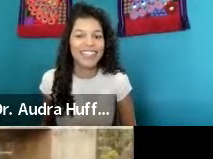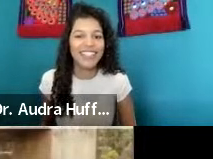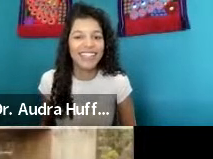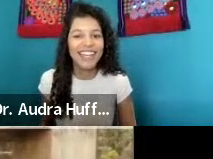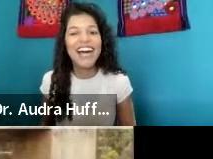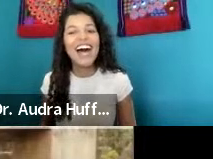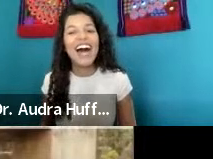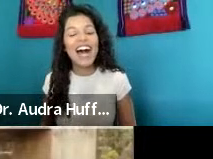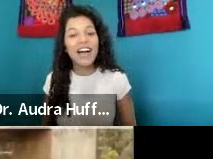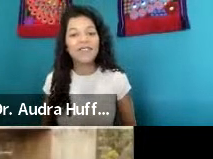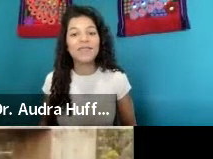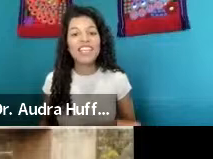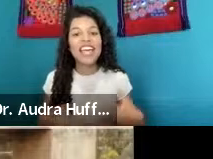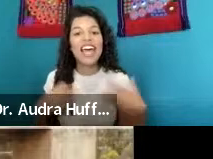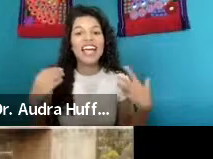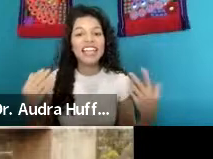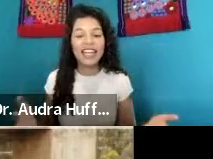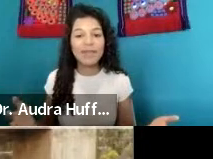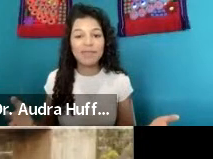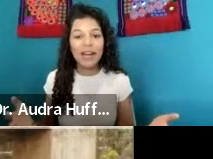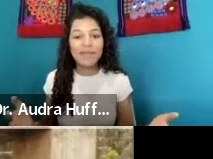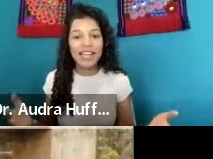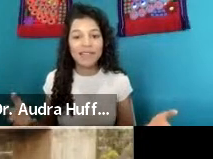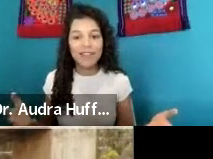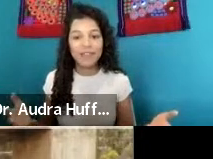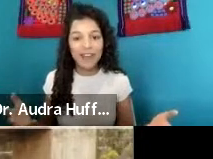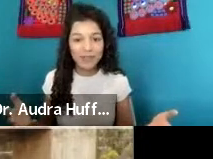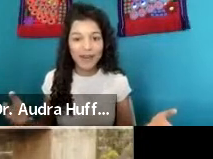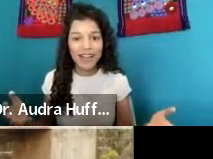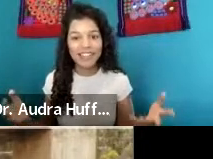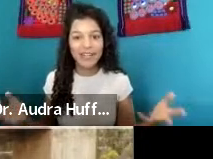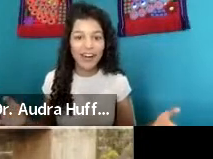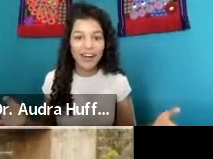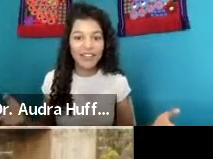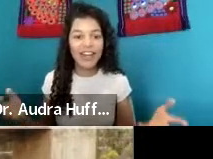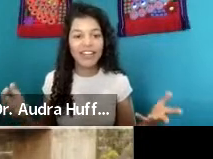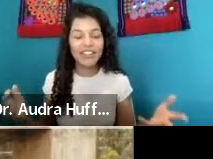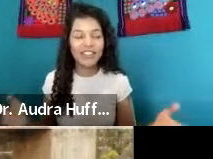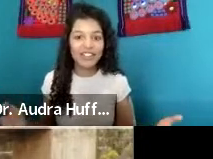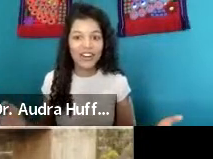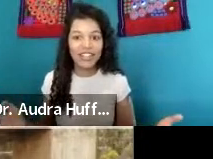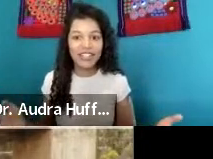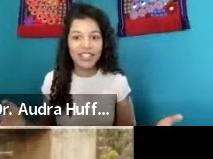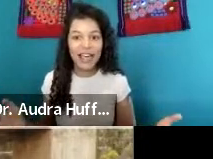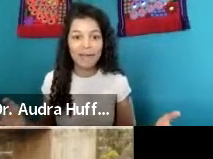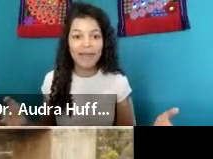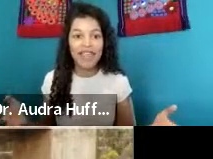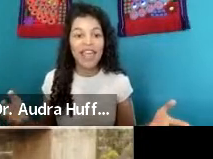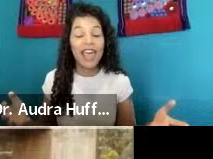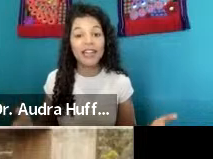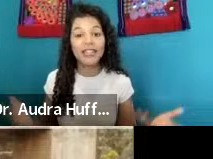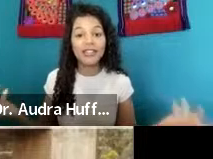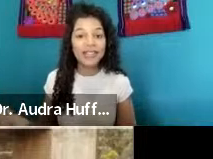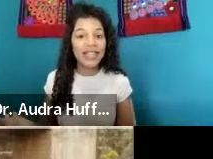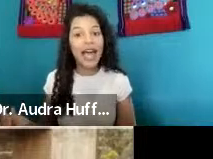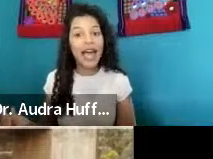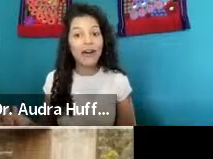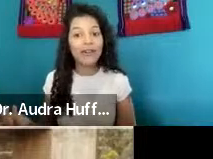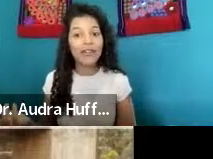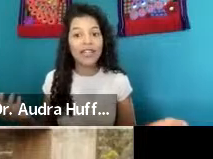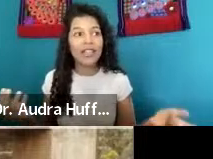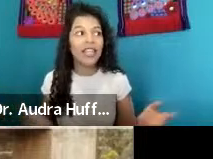chai tea. And I brought my French press and my coffee out. I started talking to them. And it